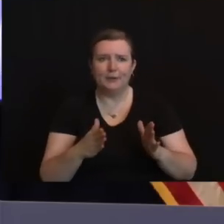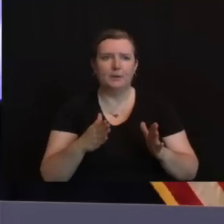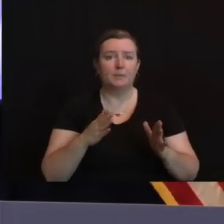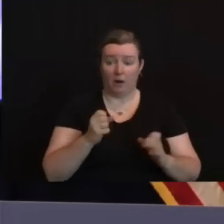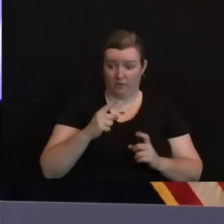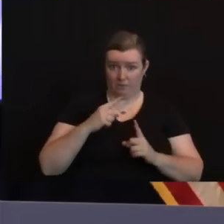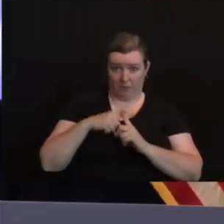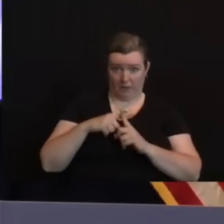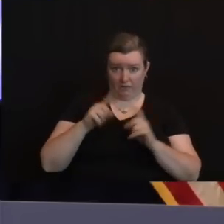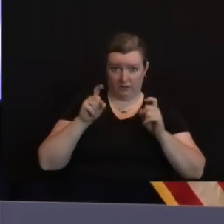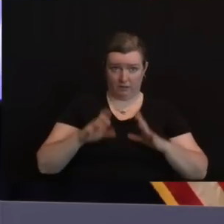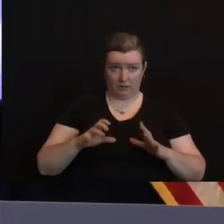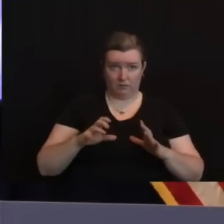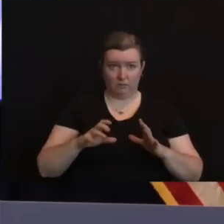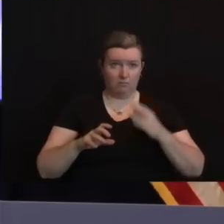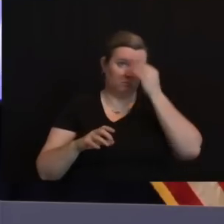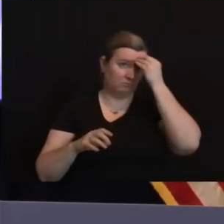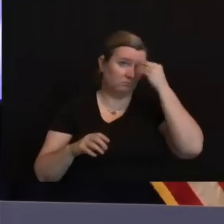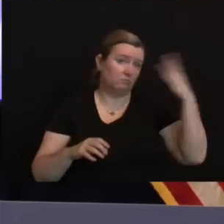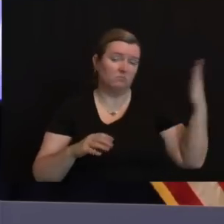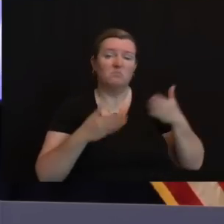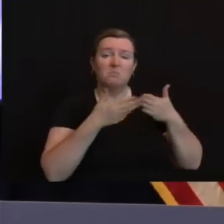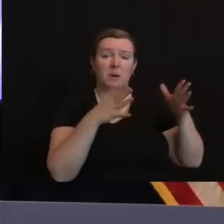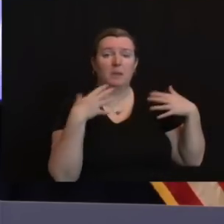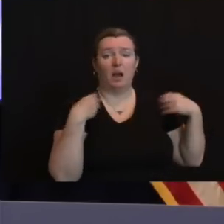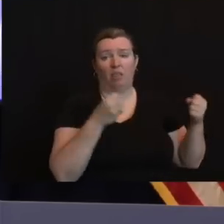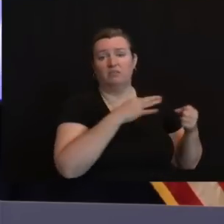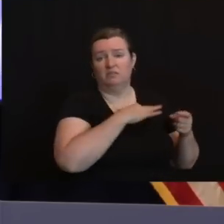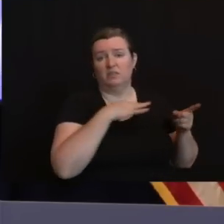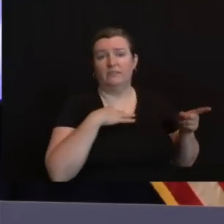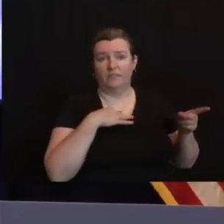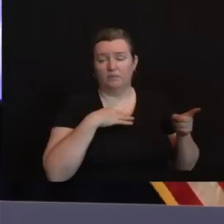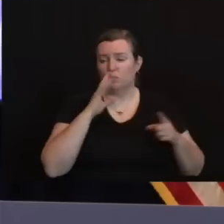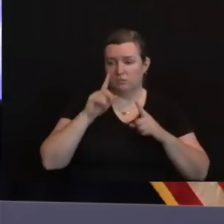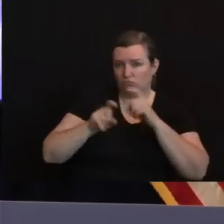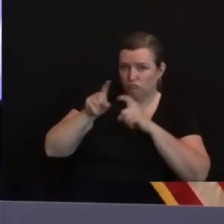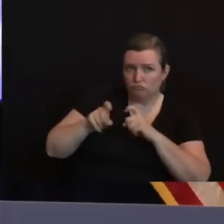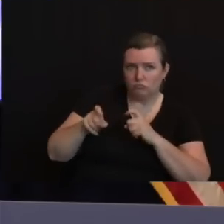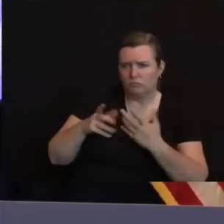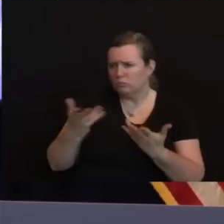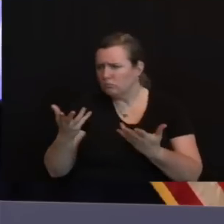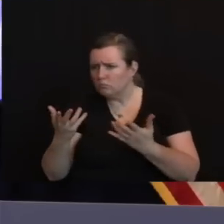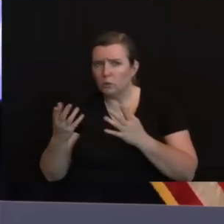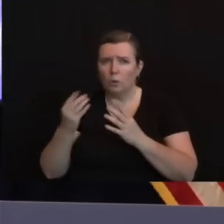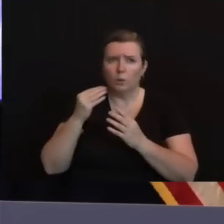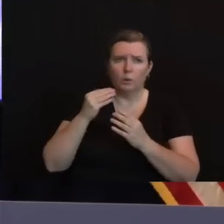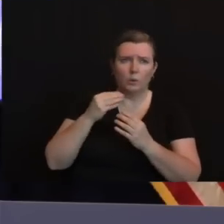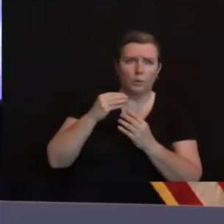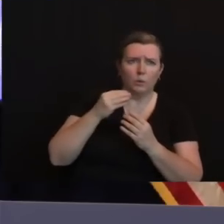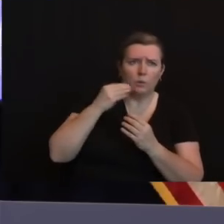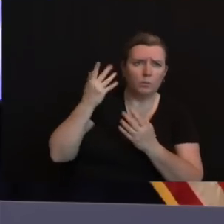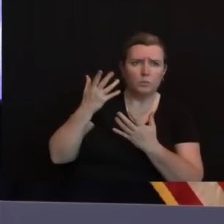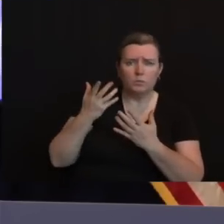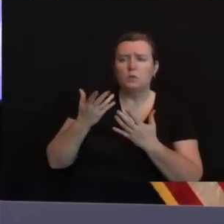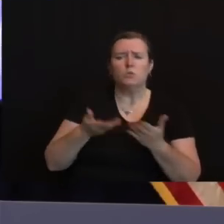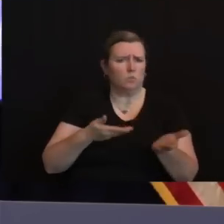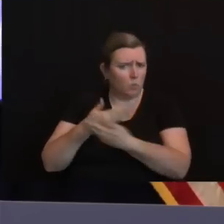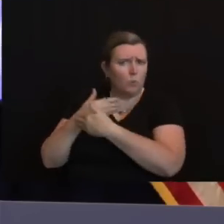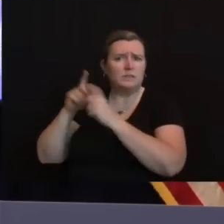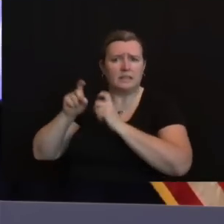public health staff can quickly identify their contacts and advise them to get tested and to